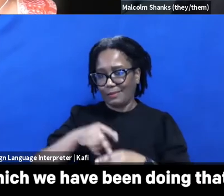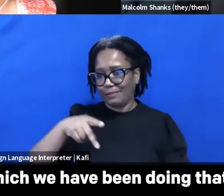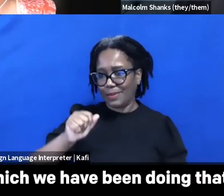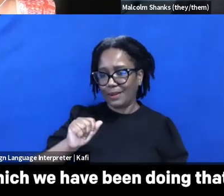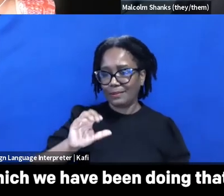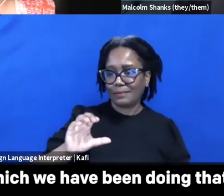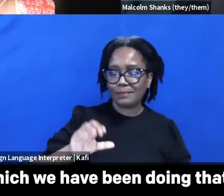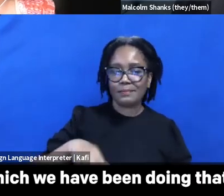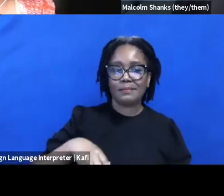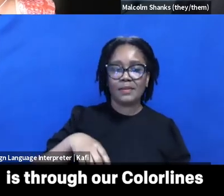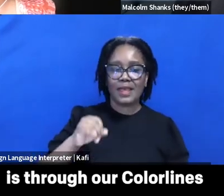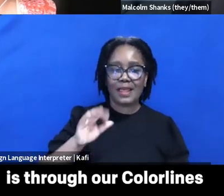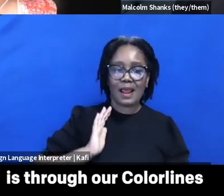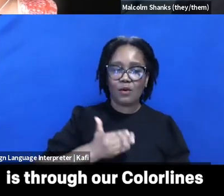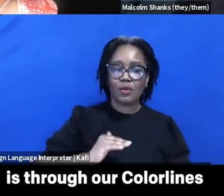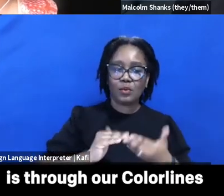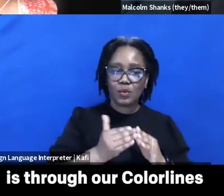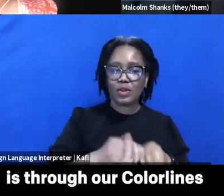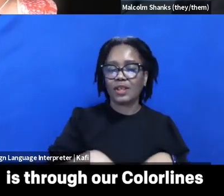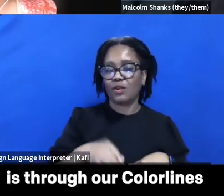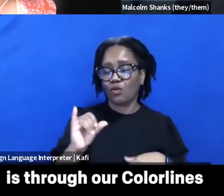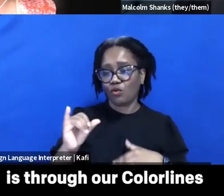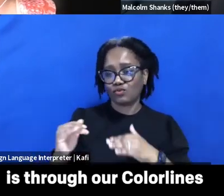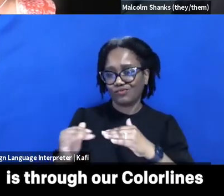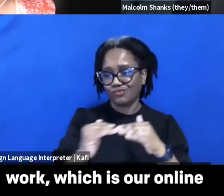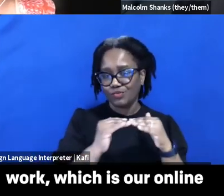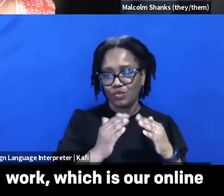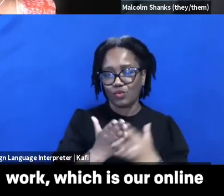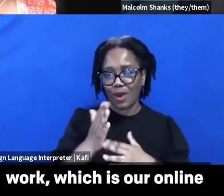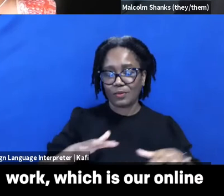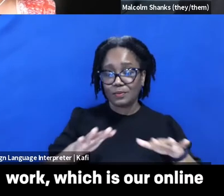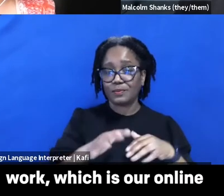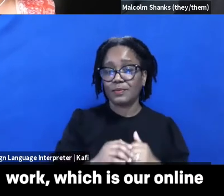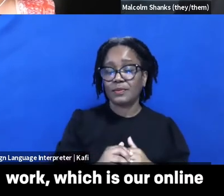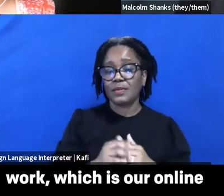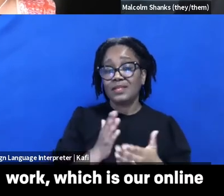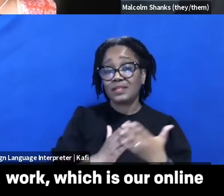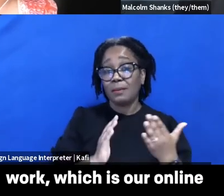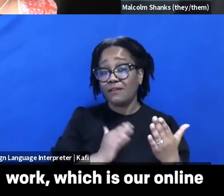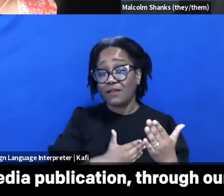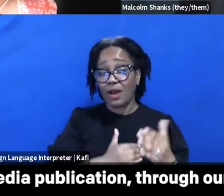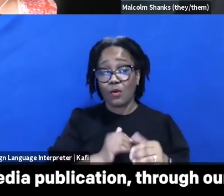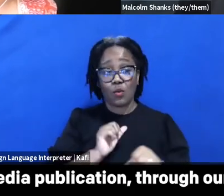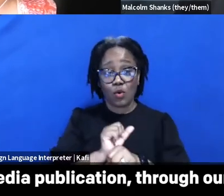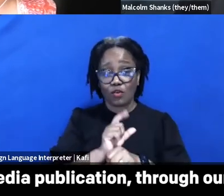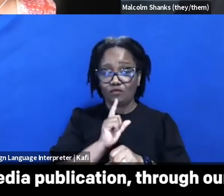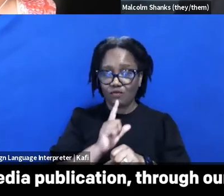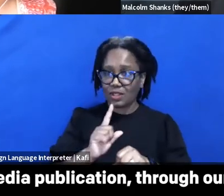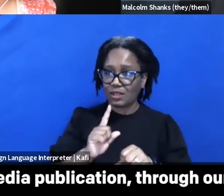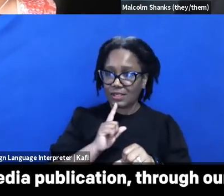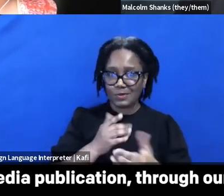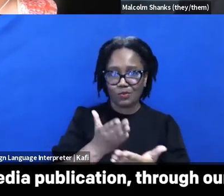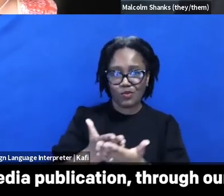of the ways in which we have been doing that is through our Colorlines work, which is our